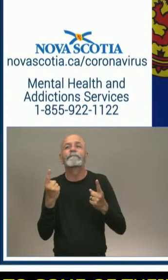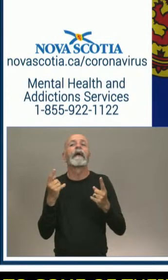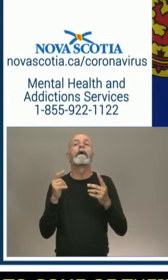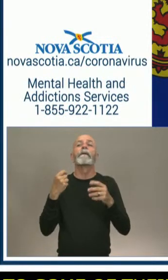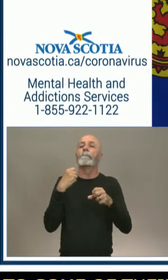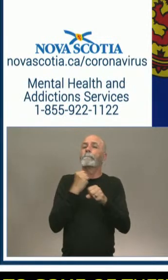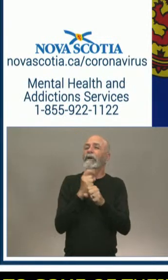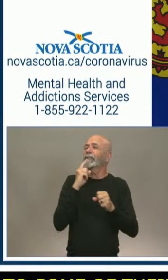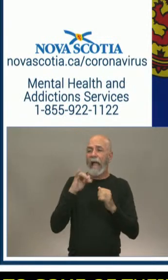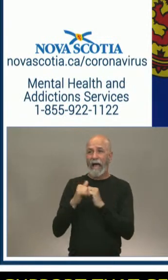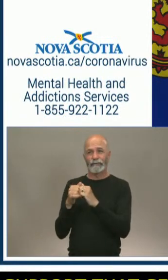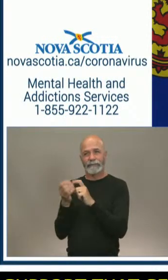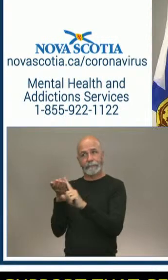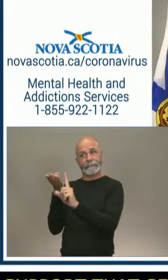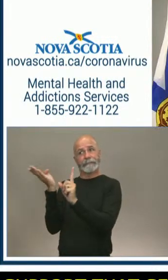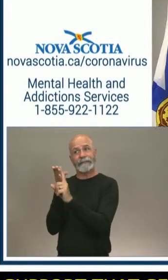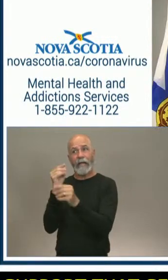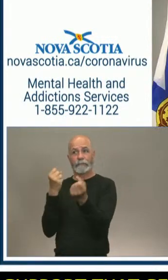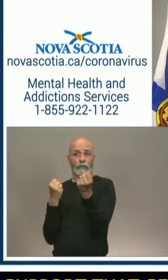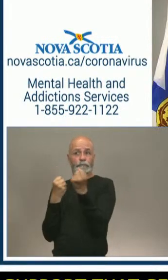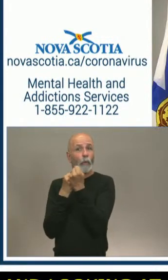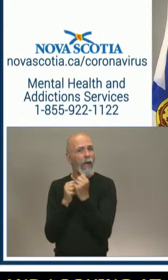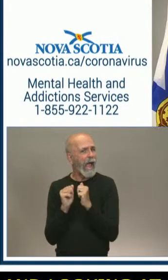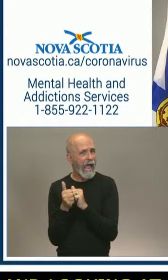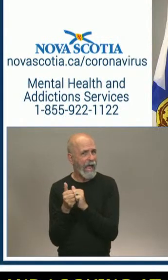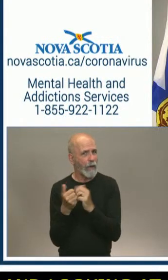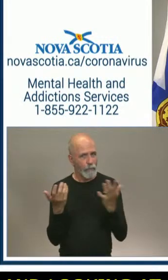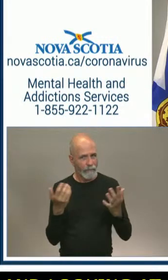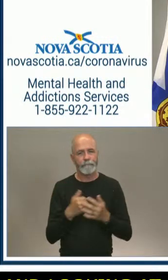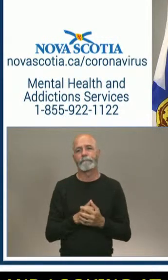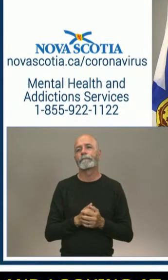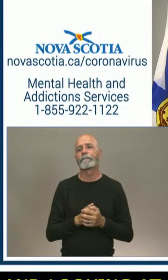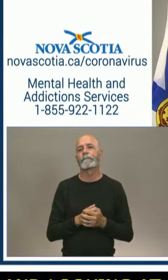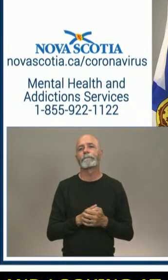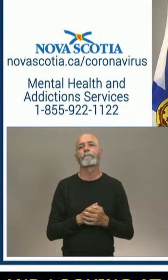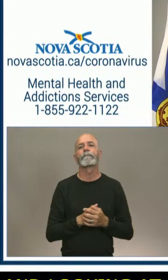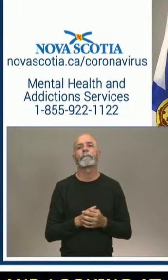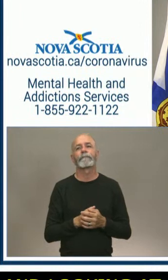support. Next, we'll go to Alicia Draus with Global.